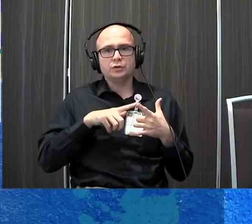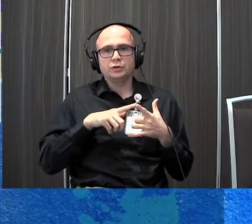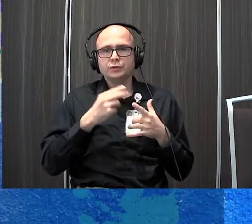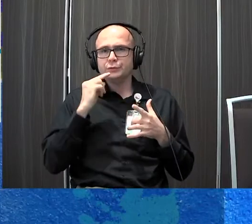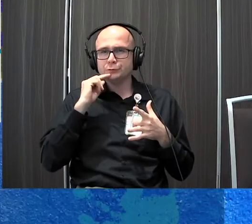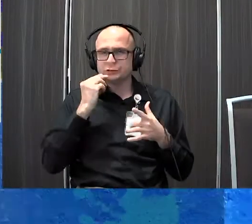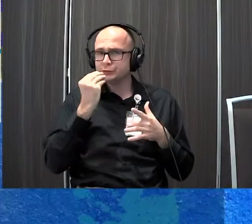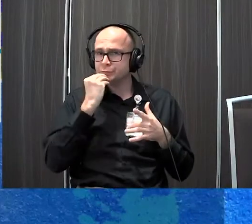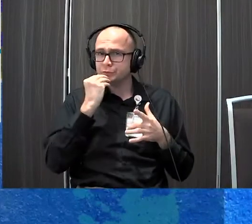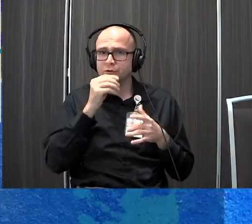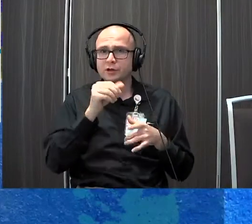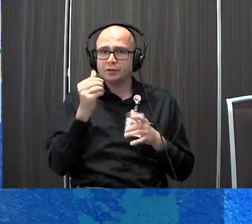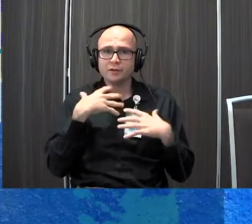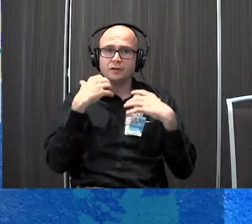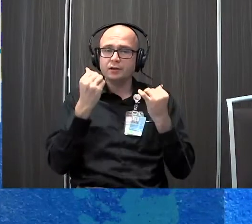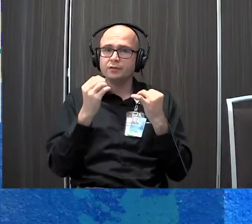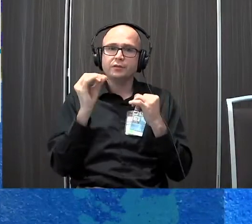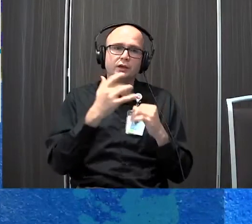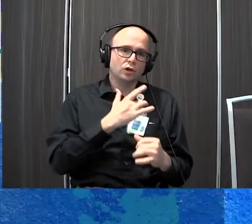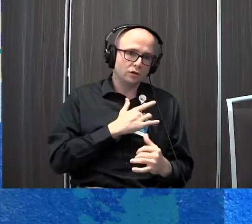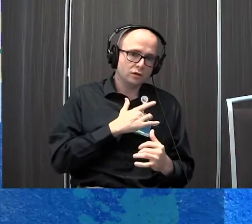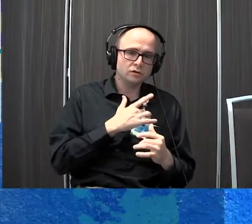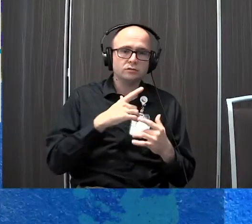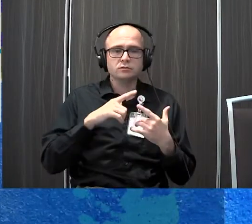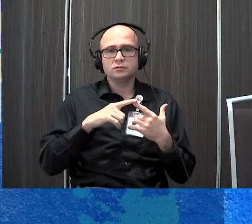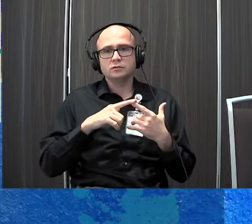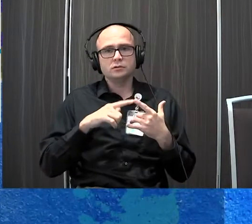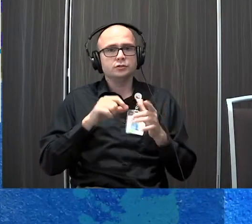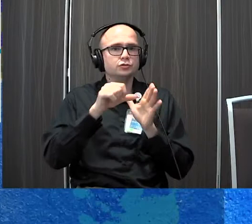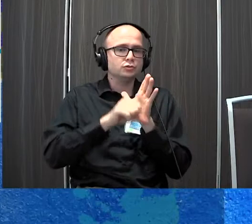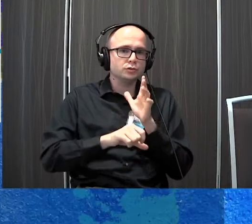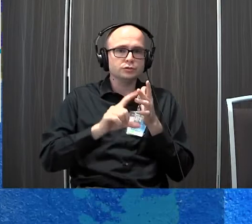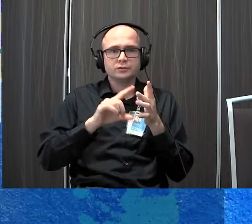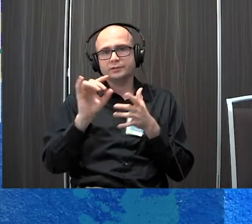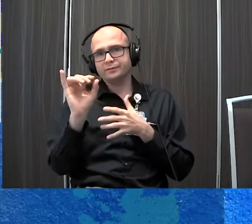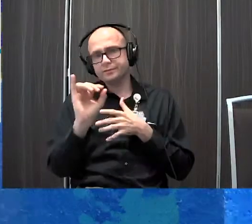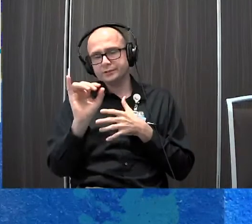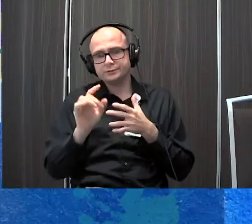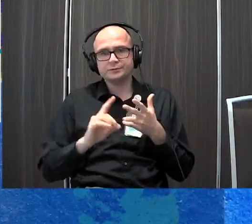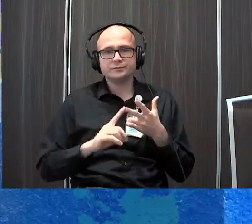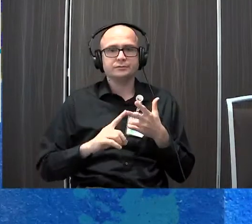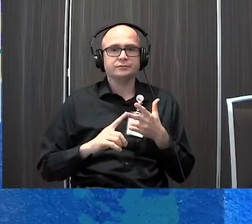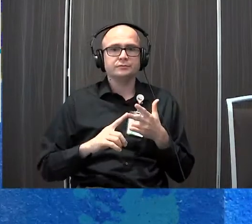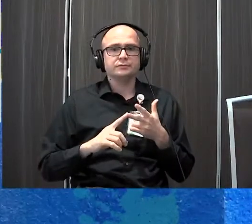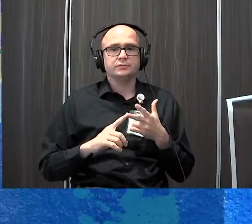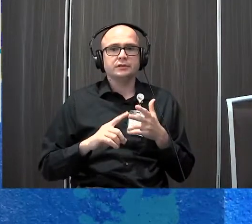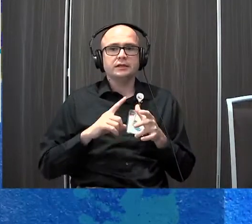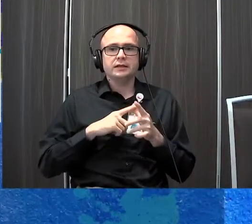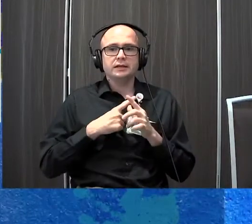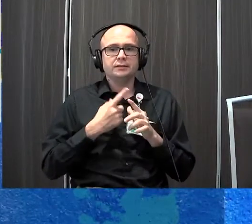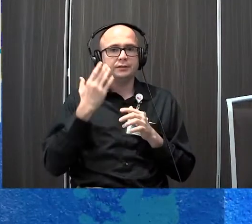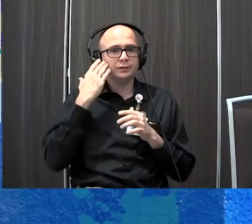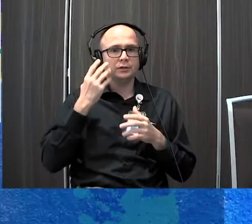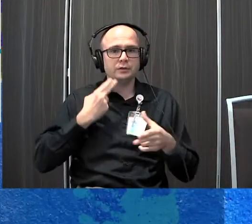other health issues such as heart problems, surgeries, or infections. And then in terms